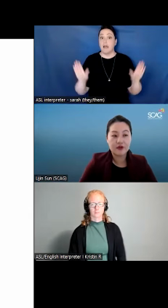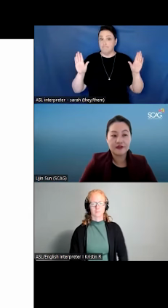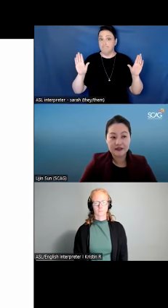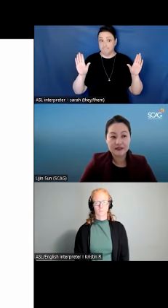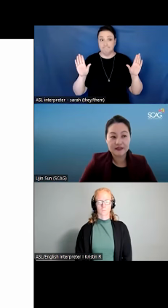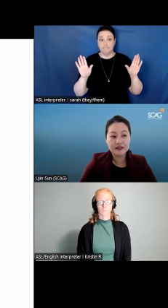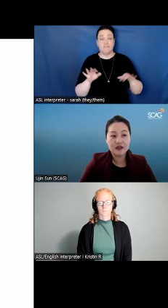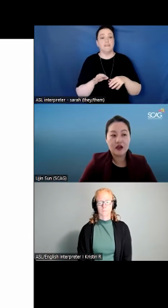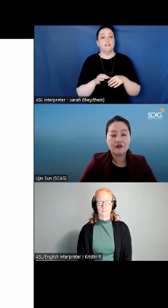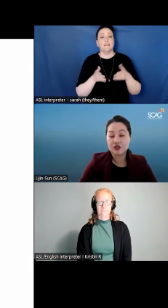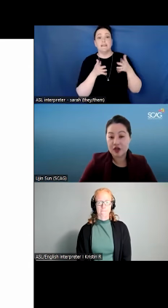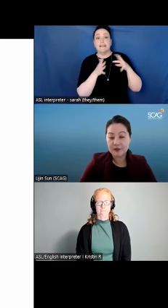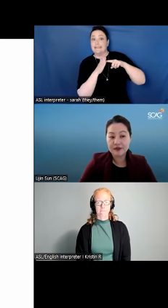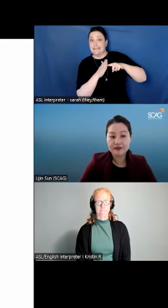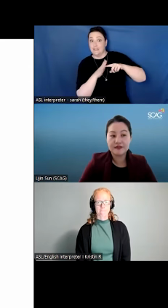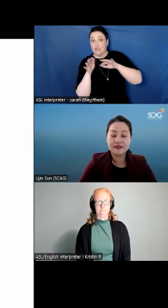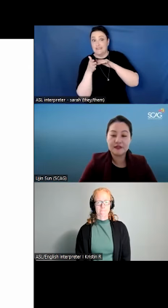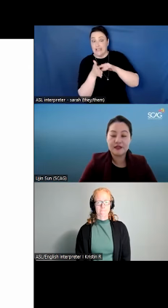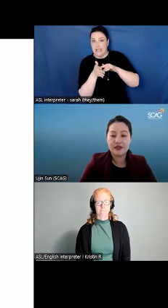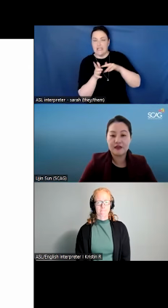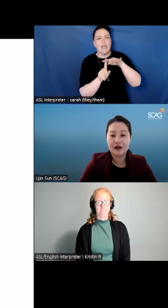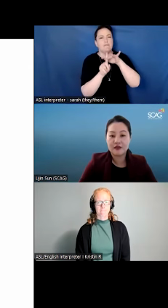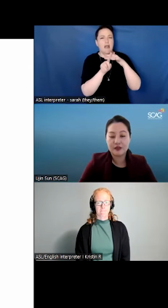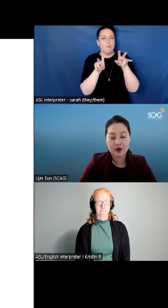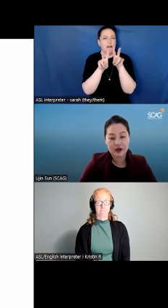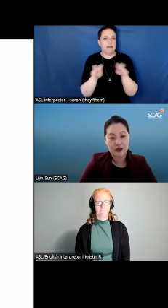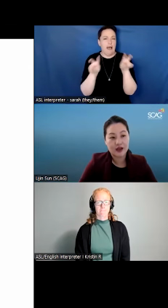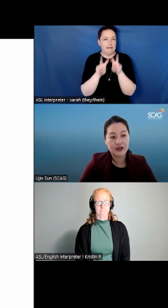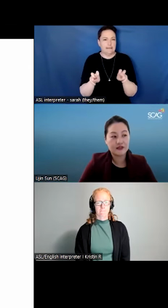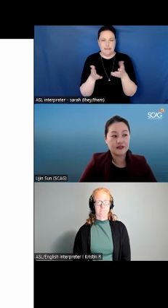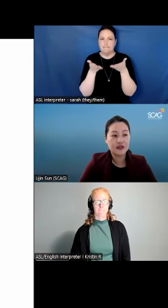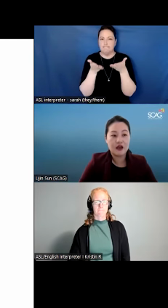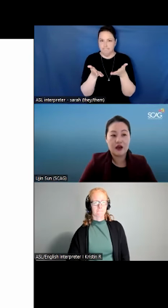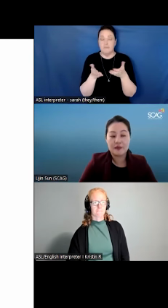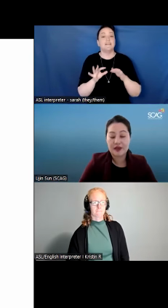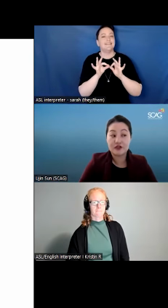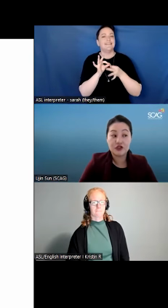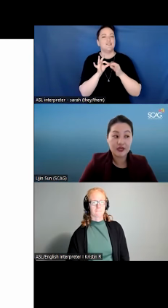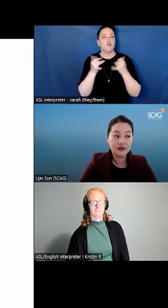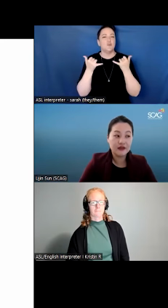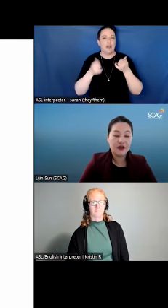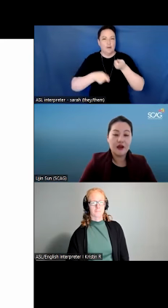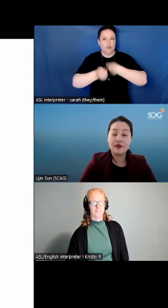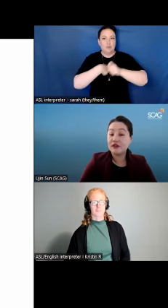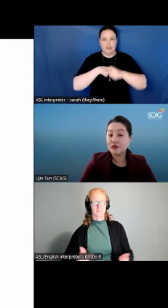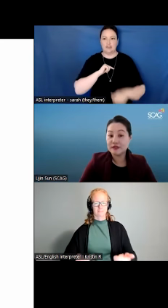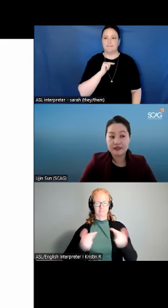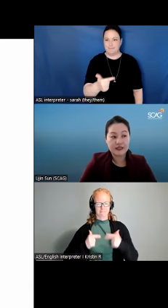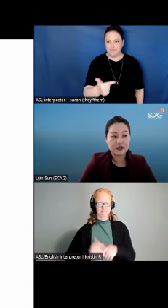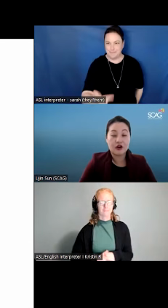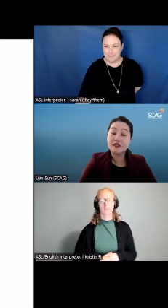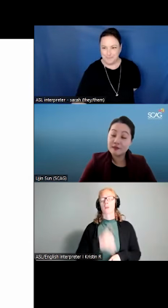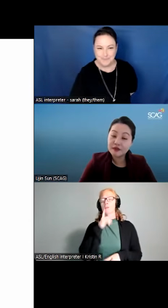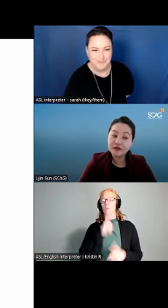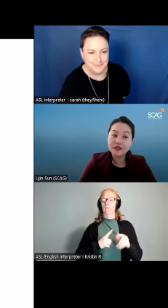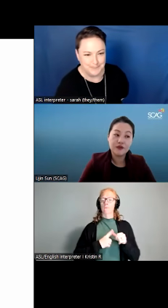environmental analysis of the topics listed in CEQA guidelines Appendix G. Initial studies